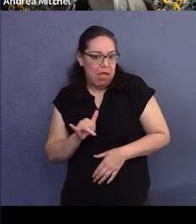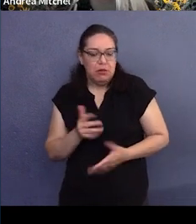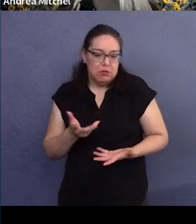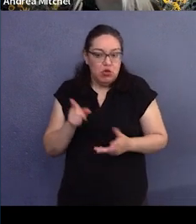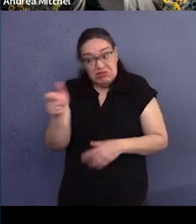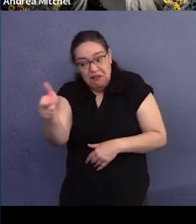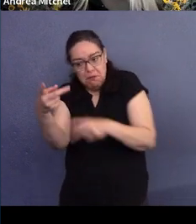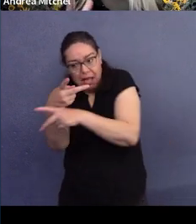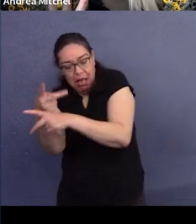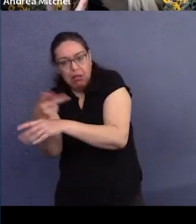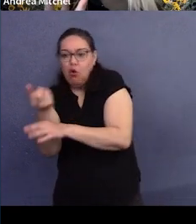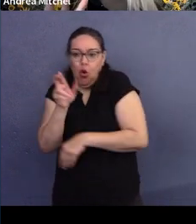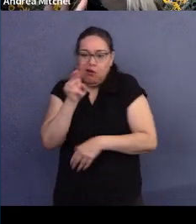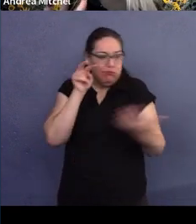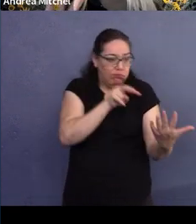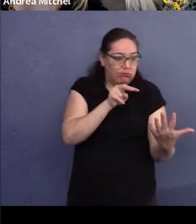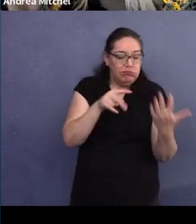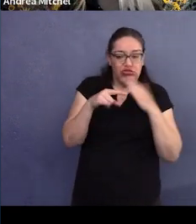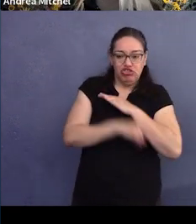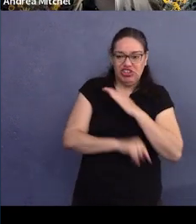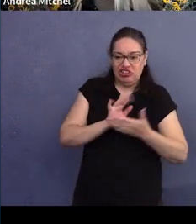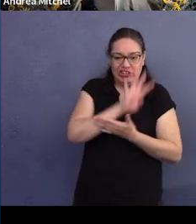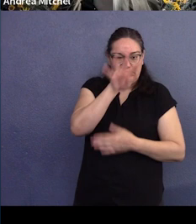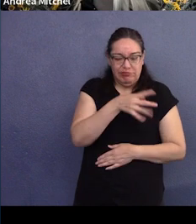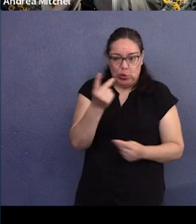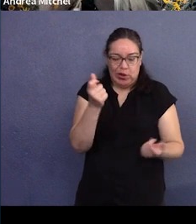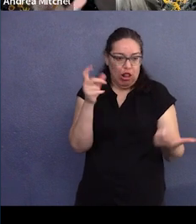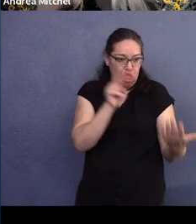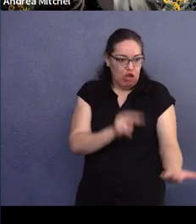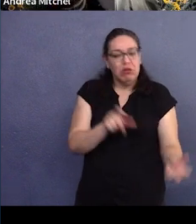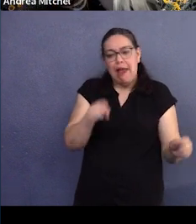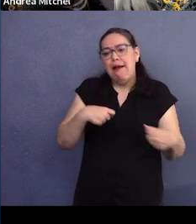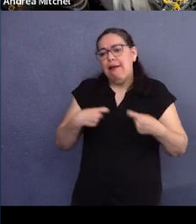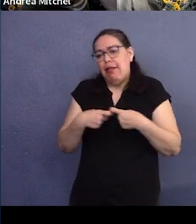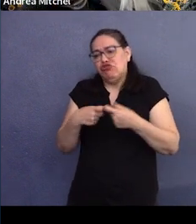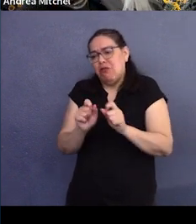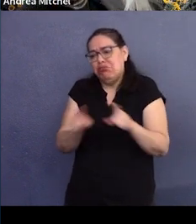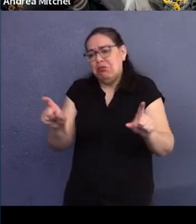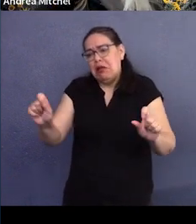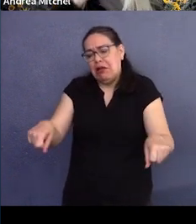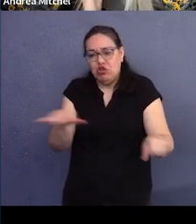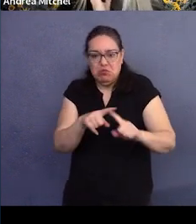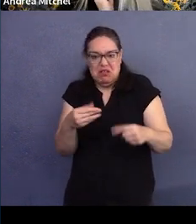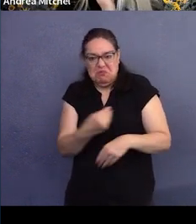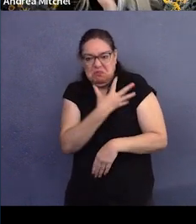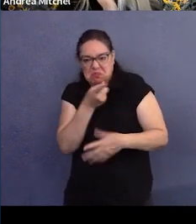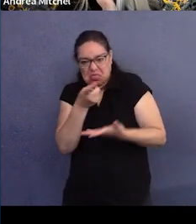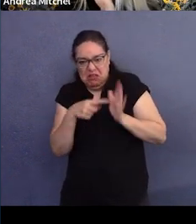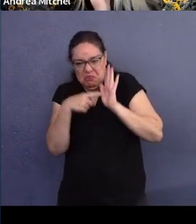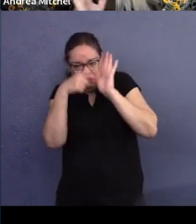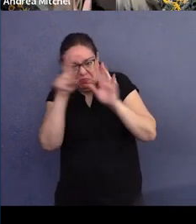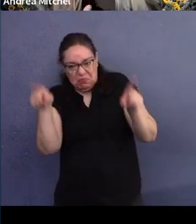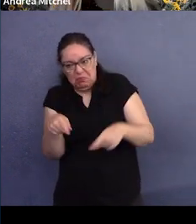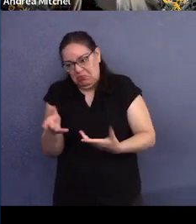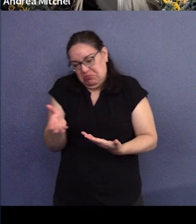There you go. And I can send this to you electronically as well, but here it is. You